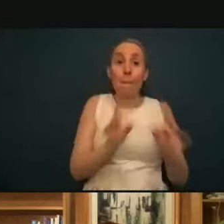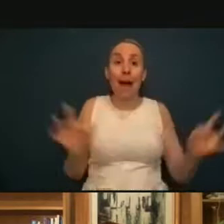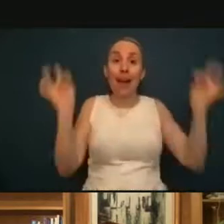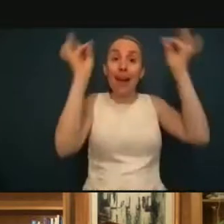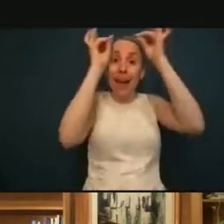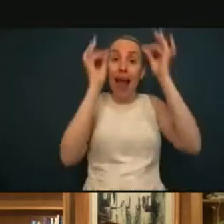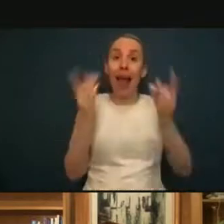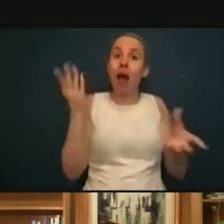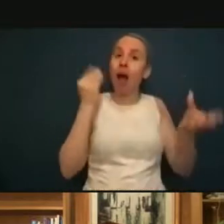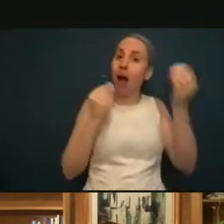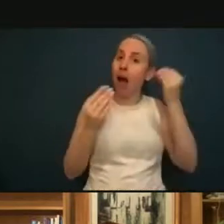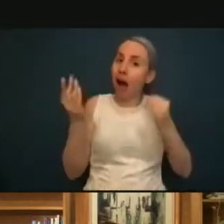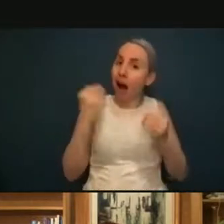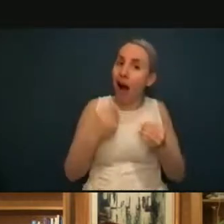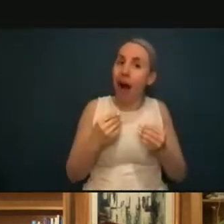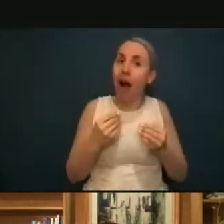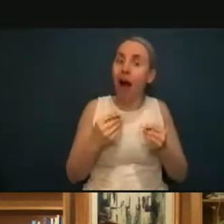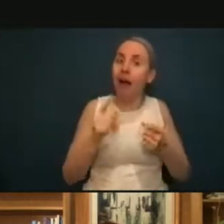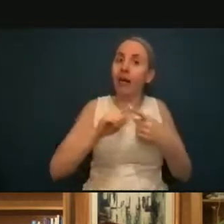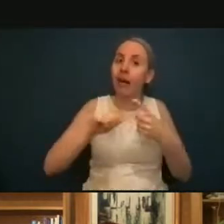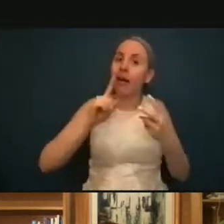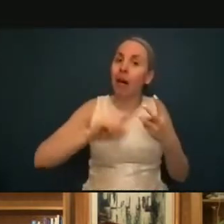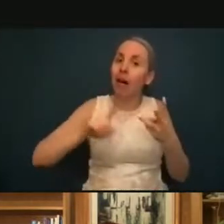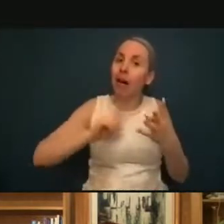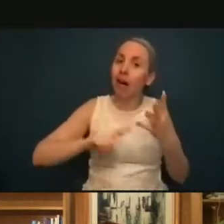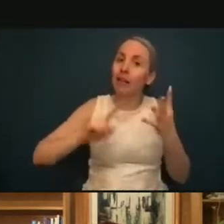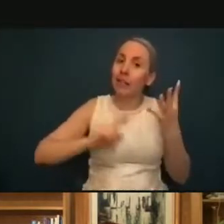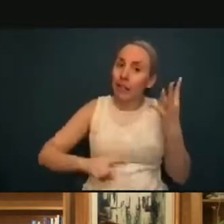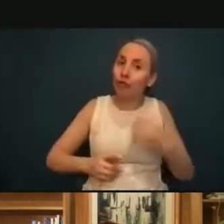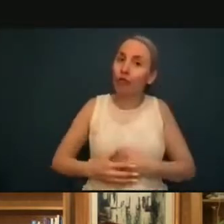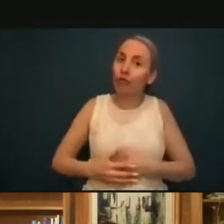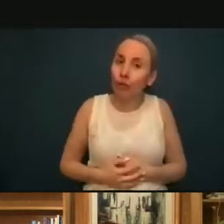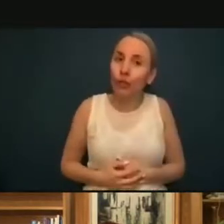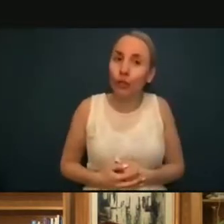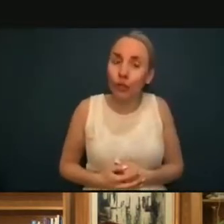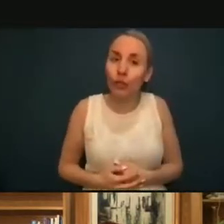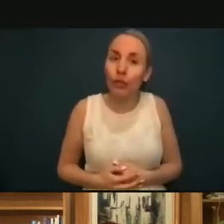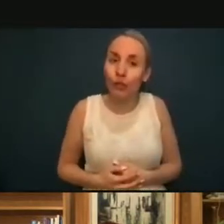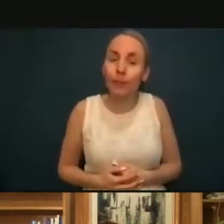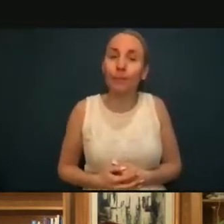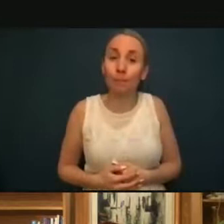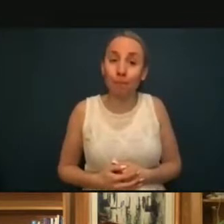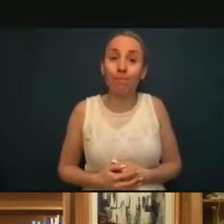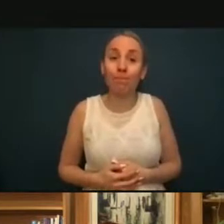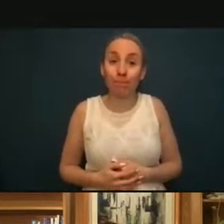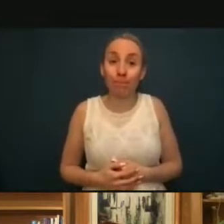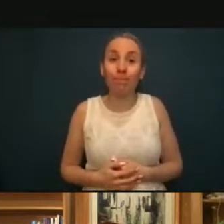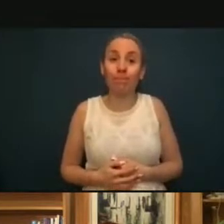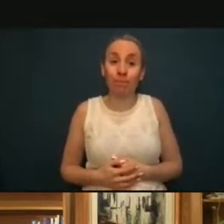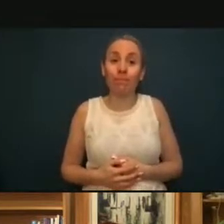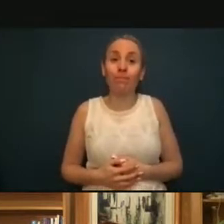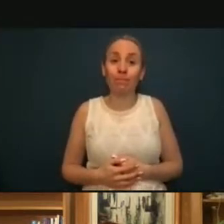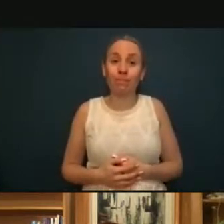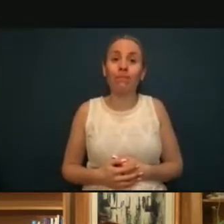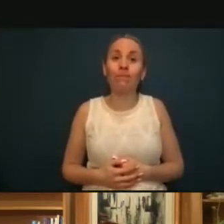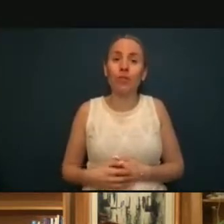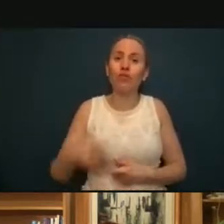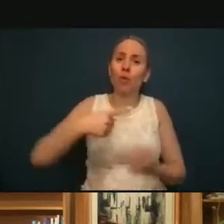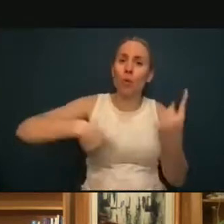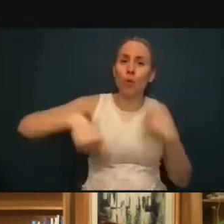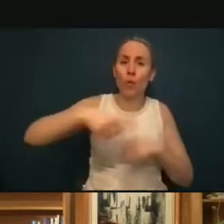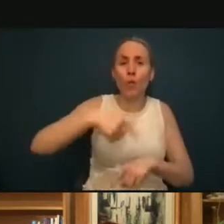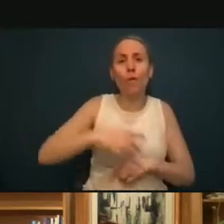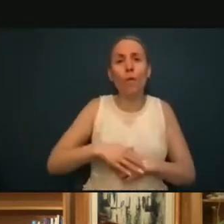how can we in these disability things, how can we we act, for example, how can we